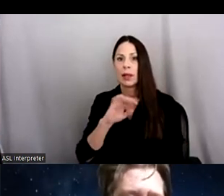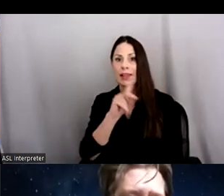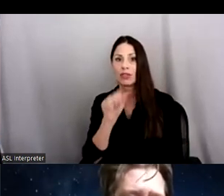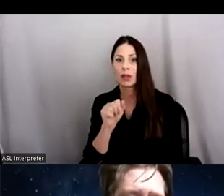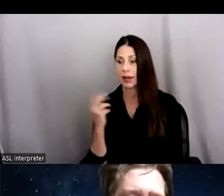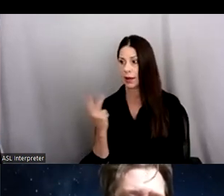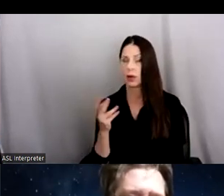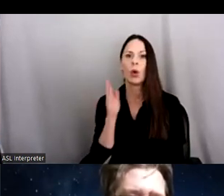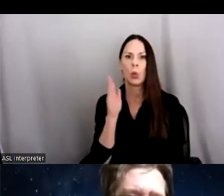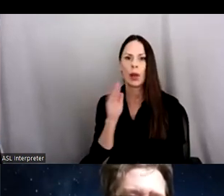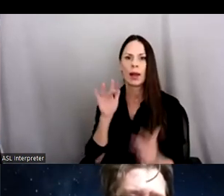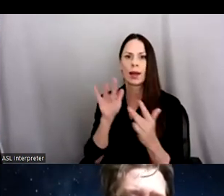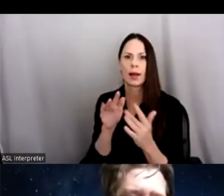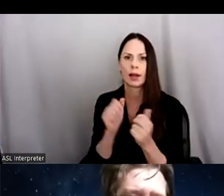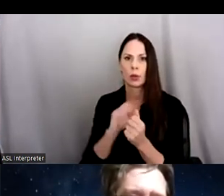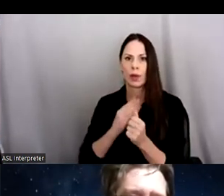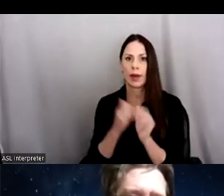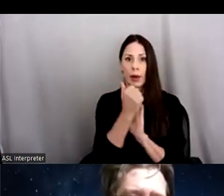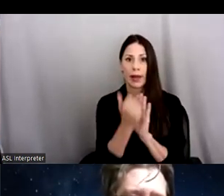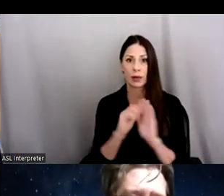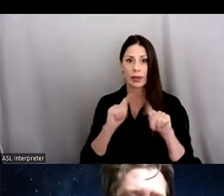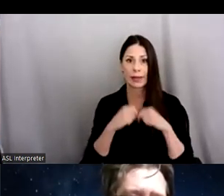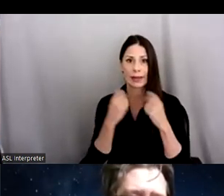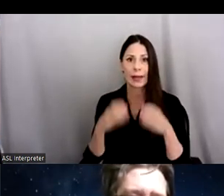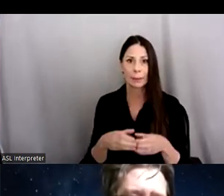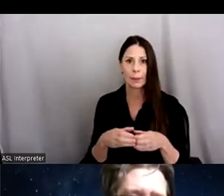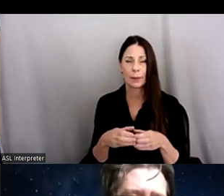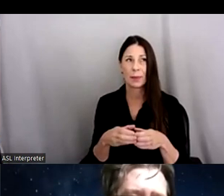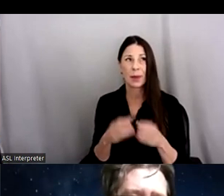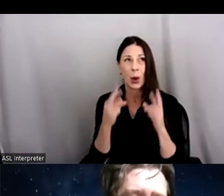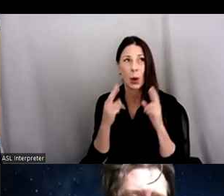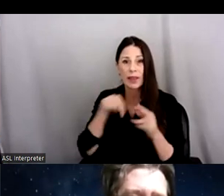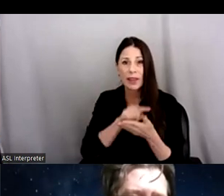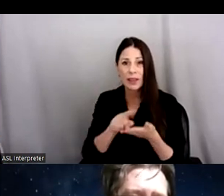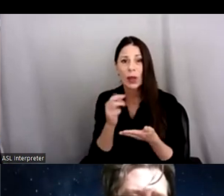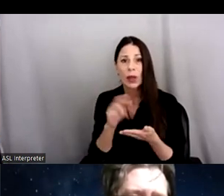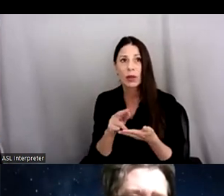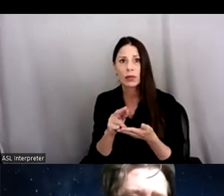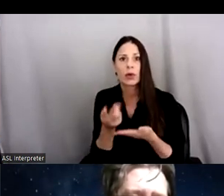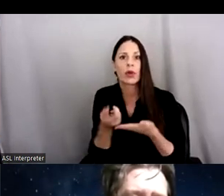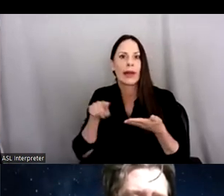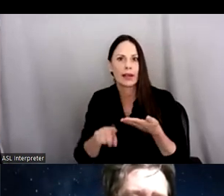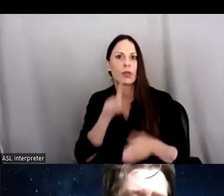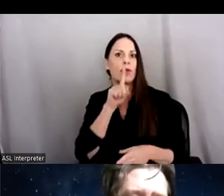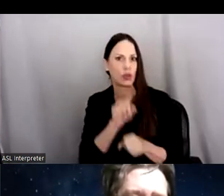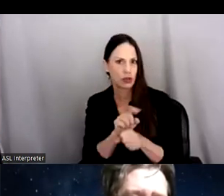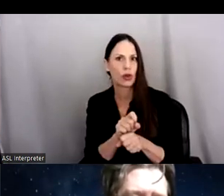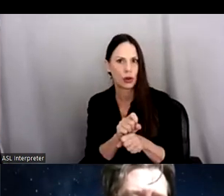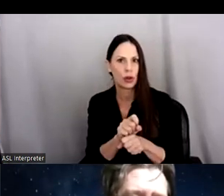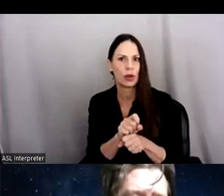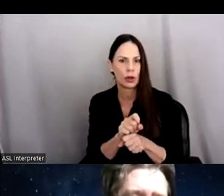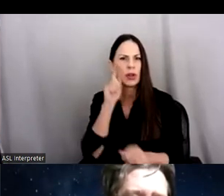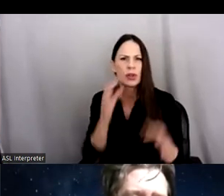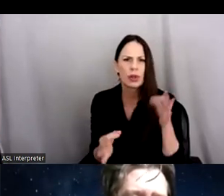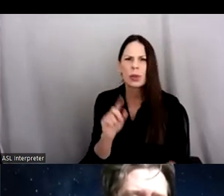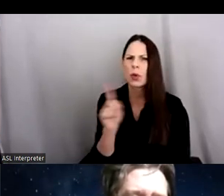our accounting team, hopefully this week, probably next week for sure, to determine where all of the checks